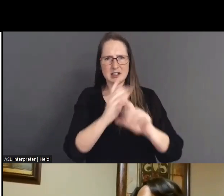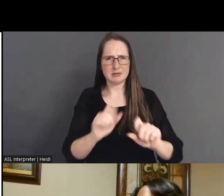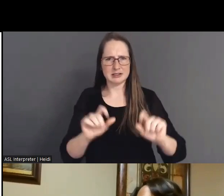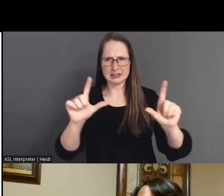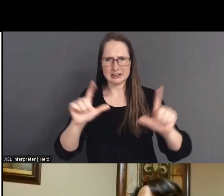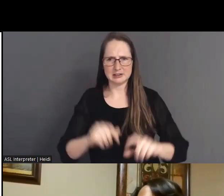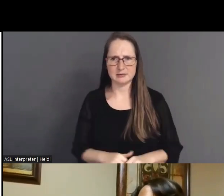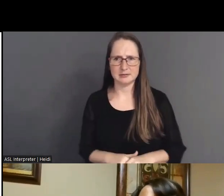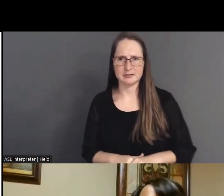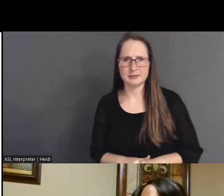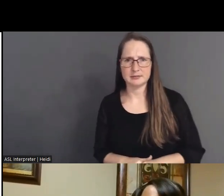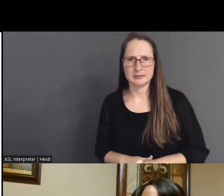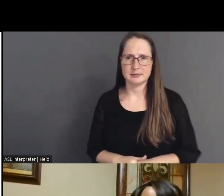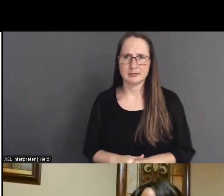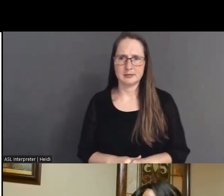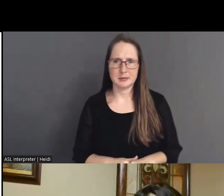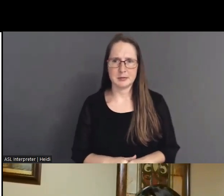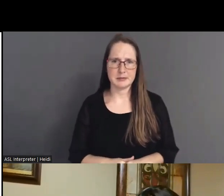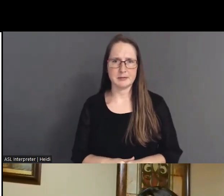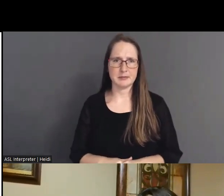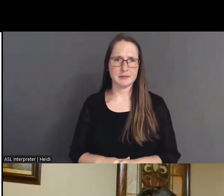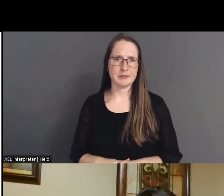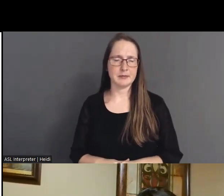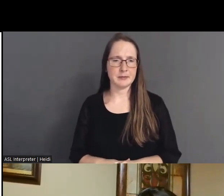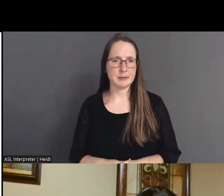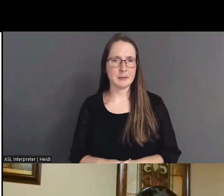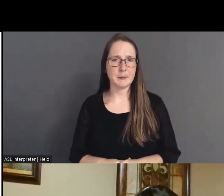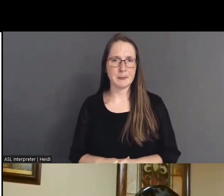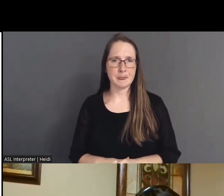slide, so let's see.